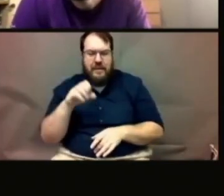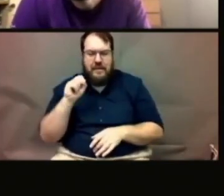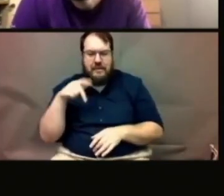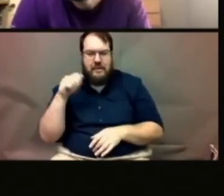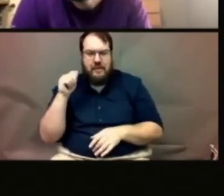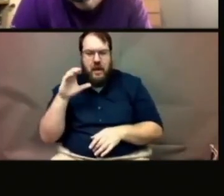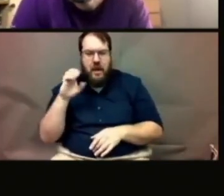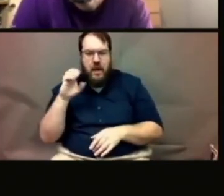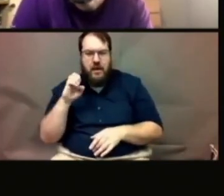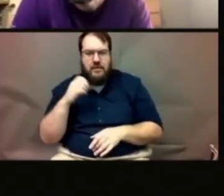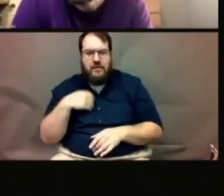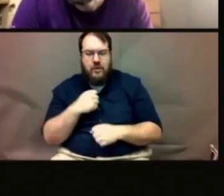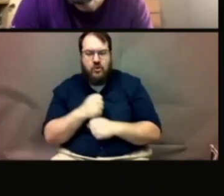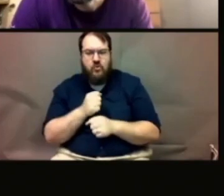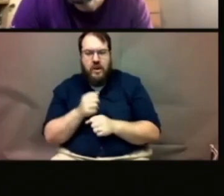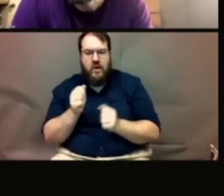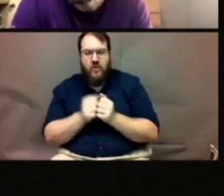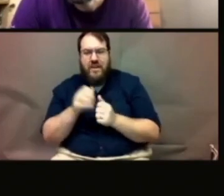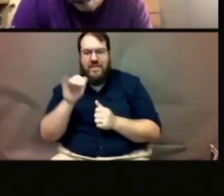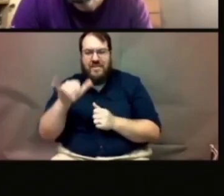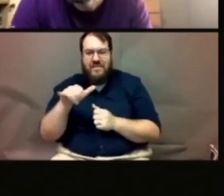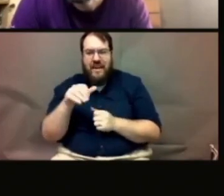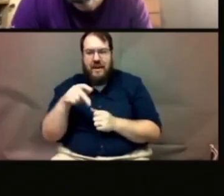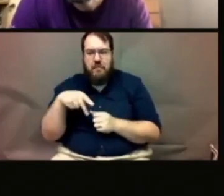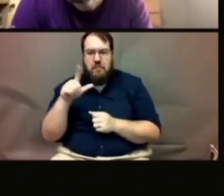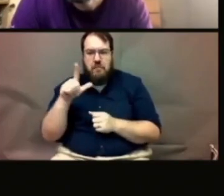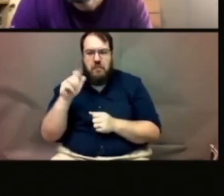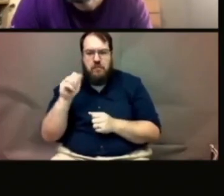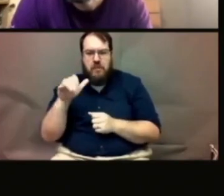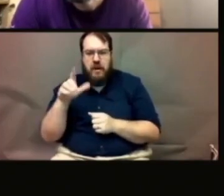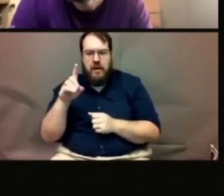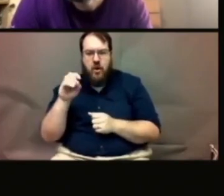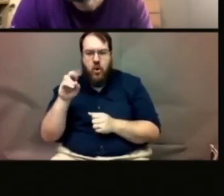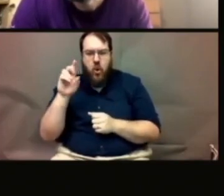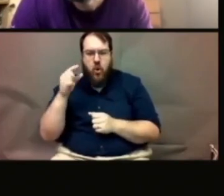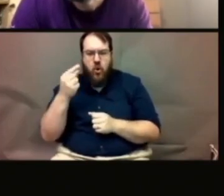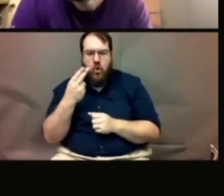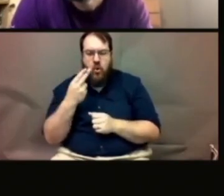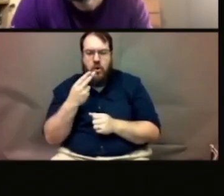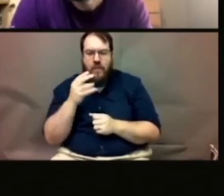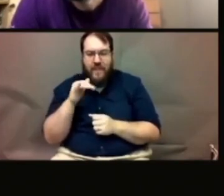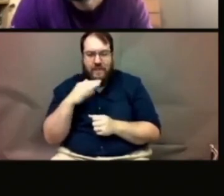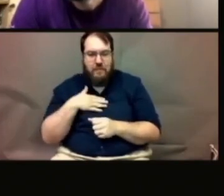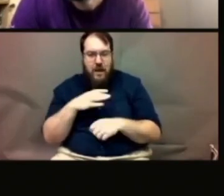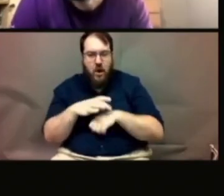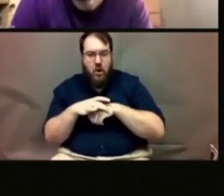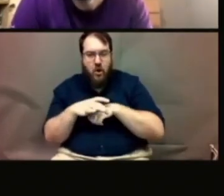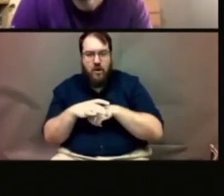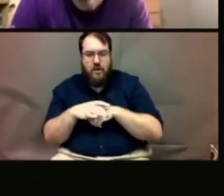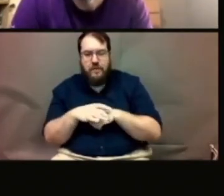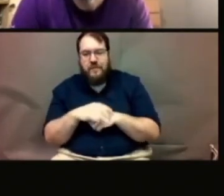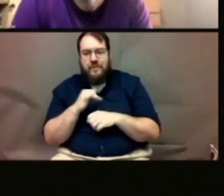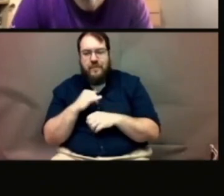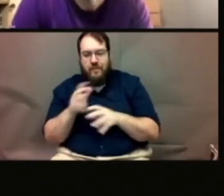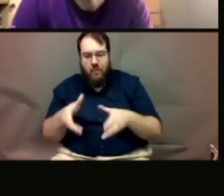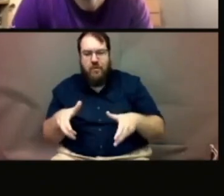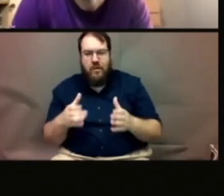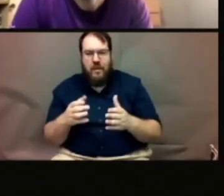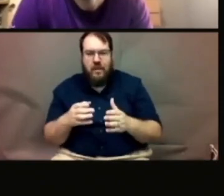this Play-Doh controller. So this is my earth. And I can draw with my Play-Doh. I can make diagonals, by the